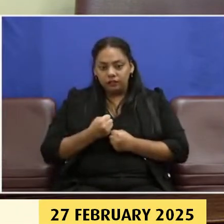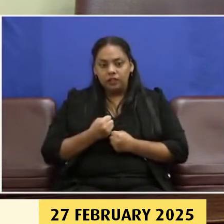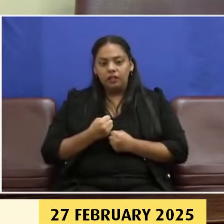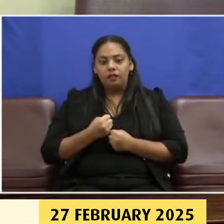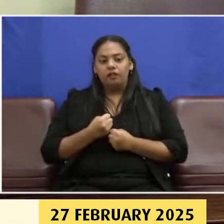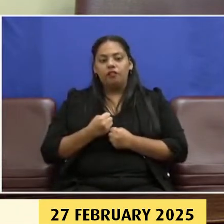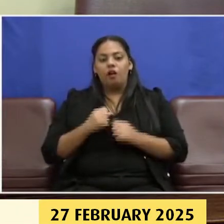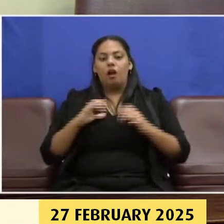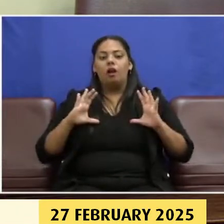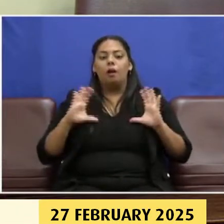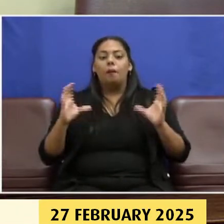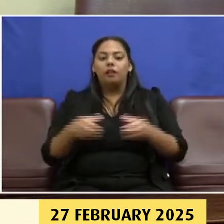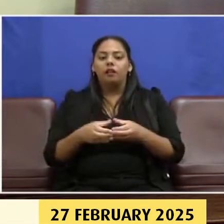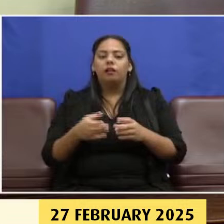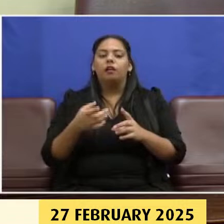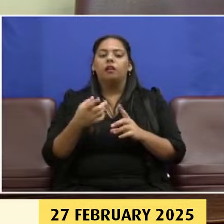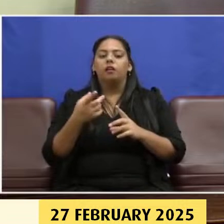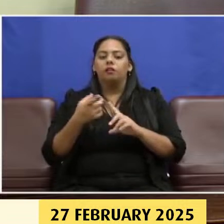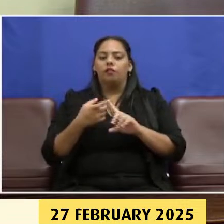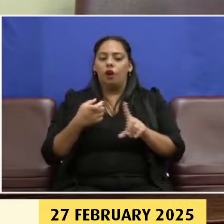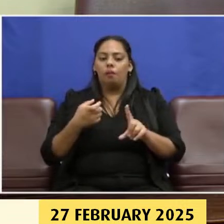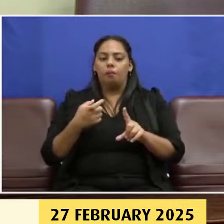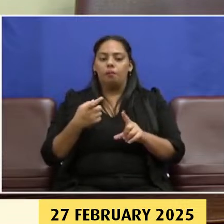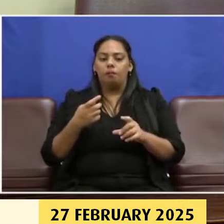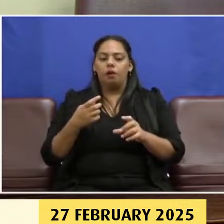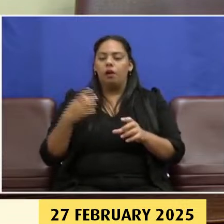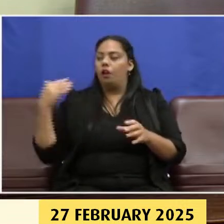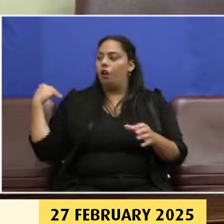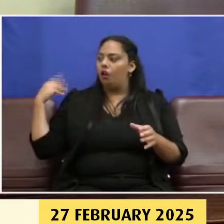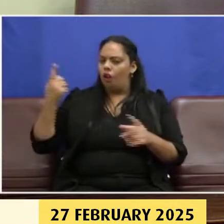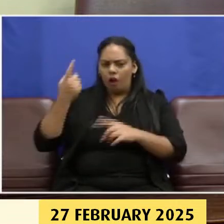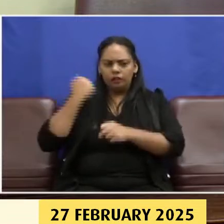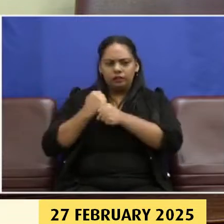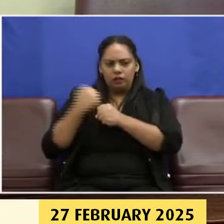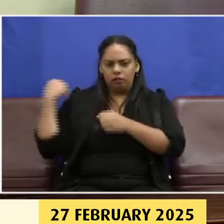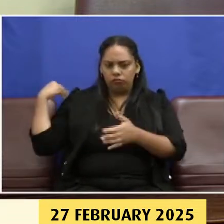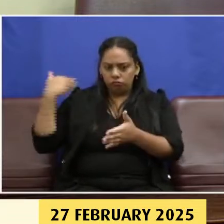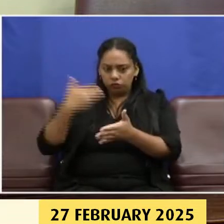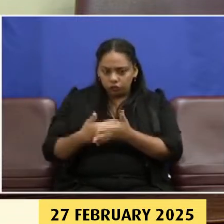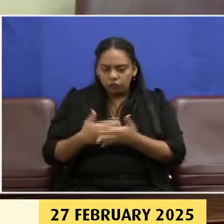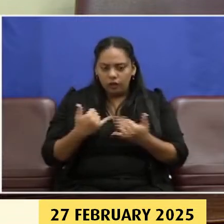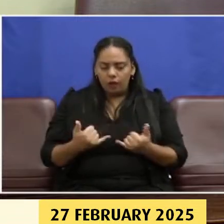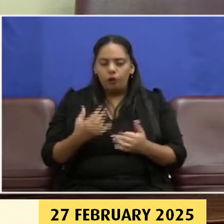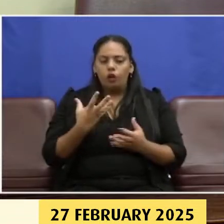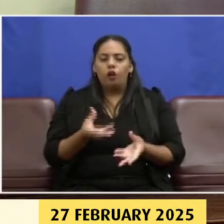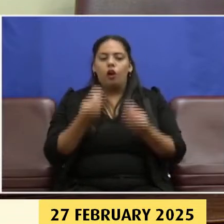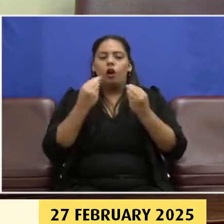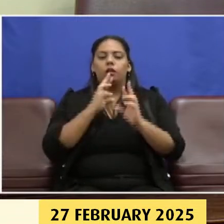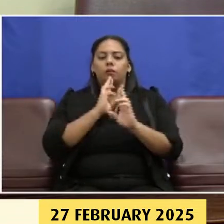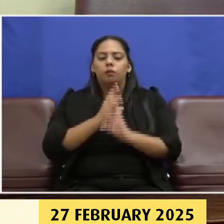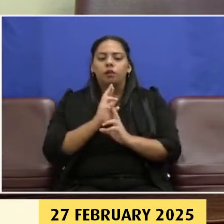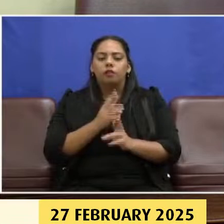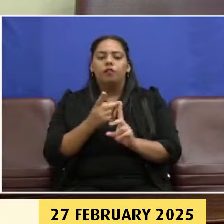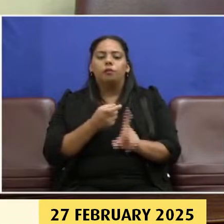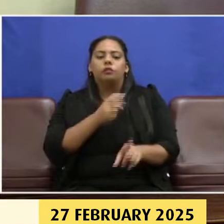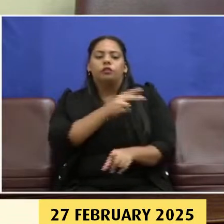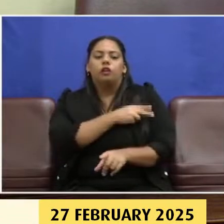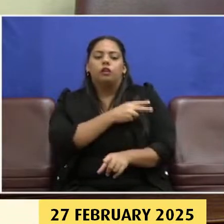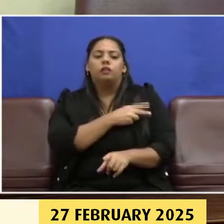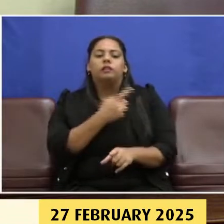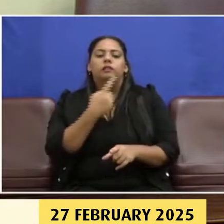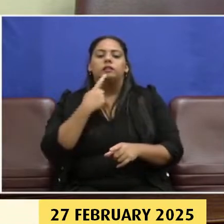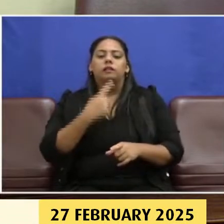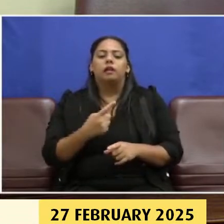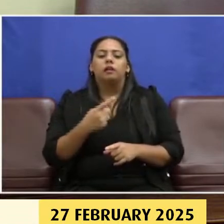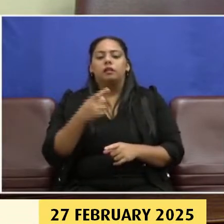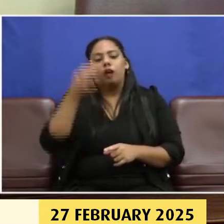from last year up until now various reports. We, for example, got a report from State Security to indicate that none